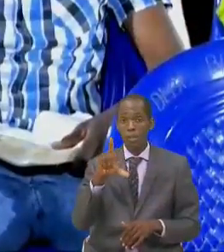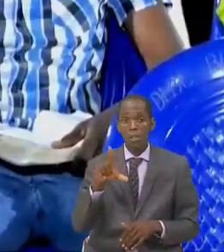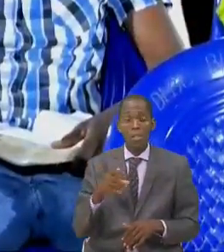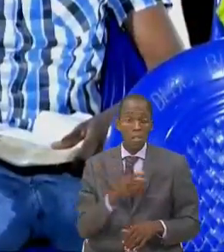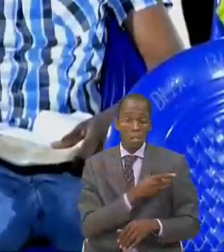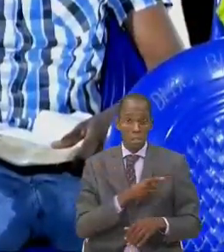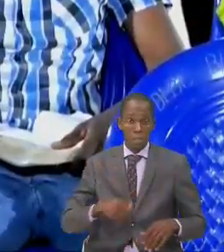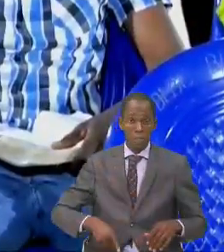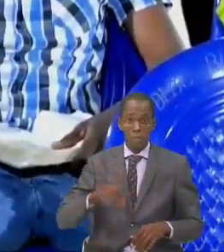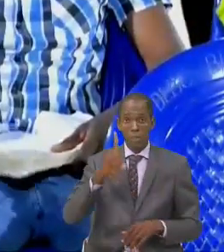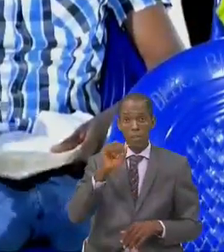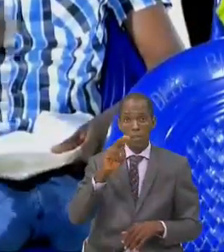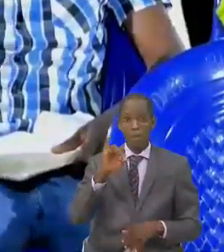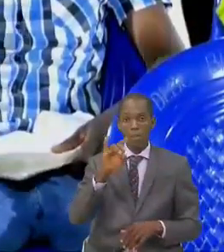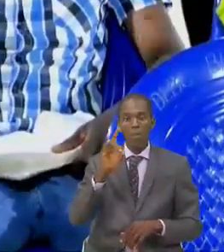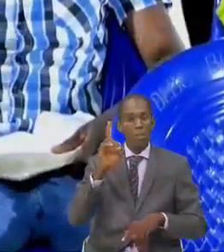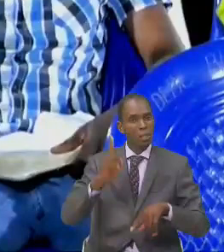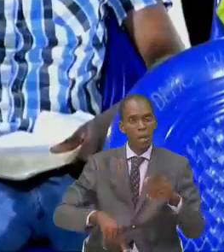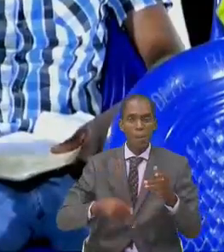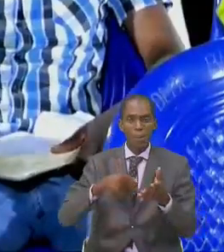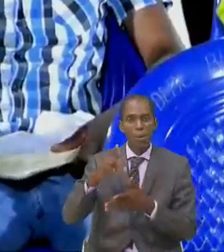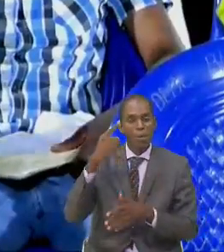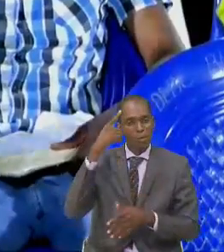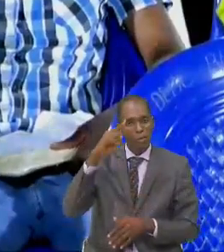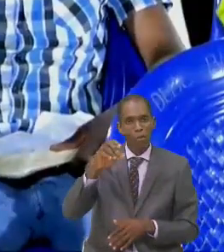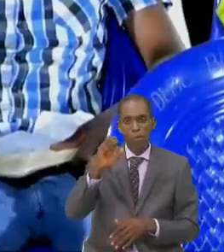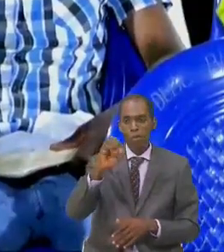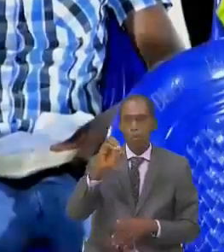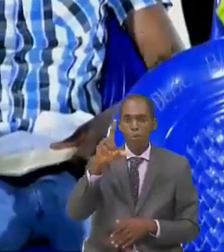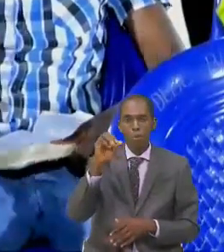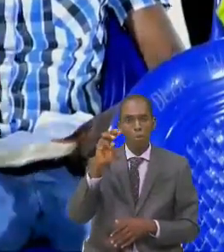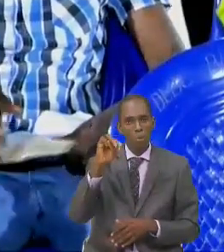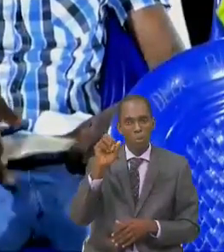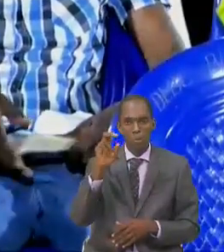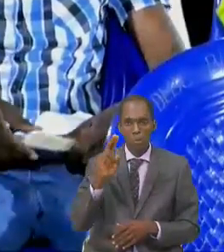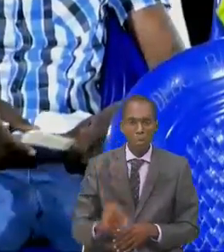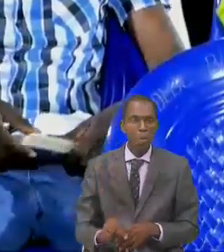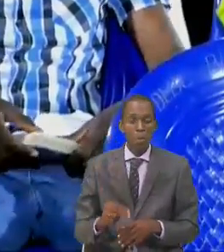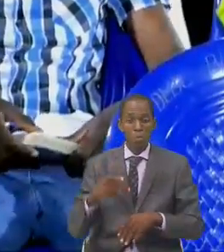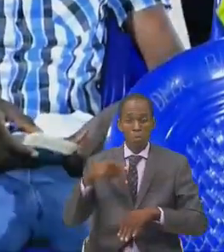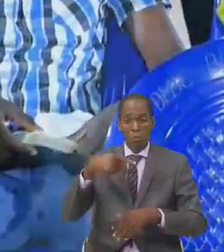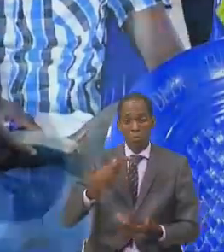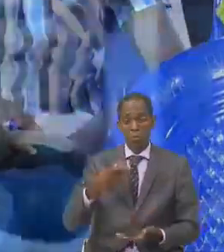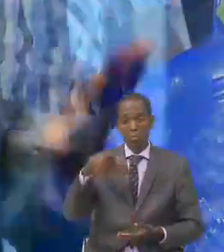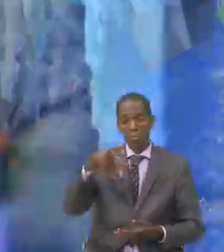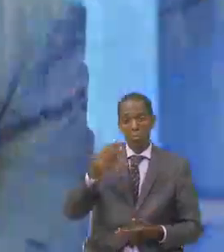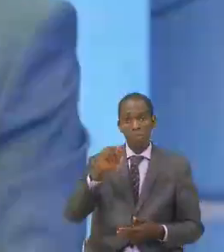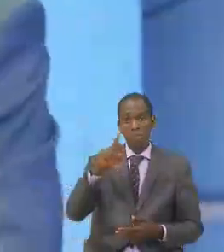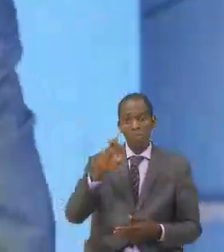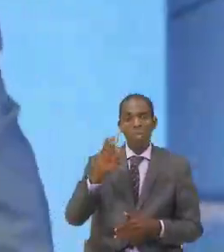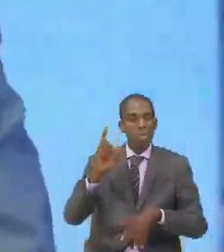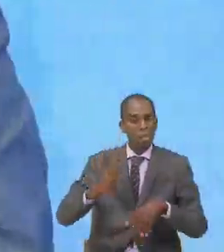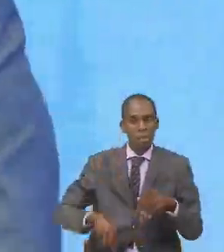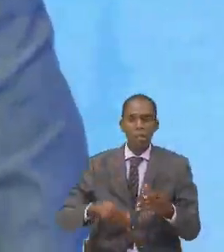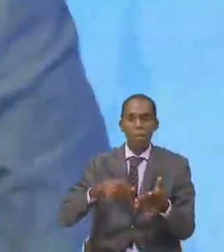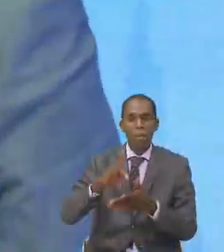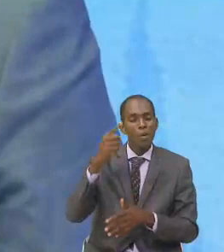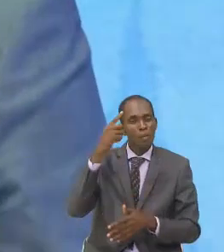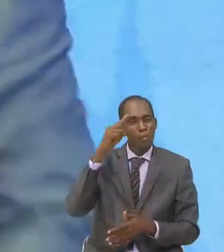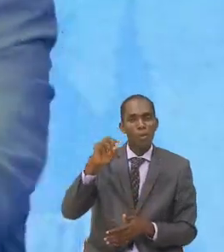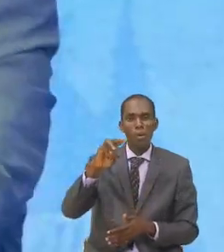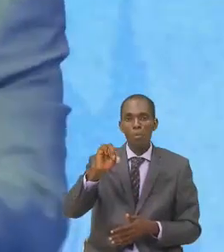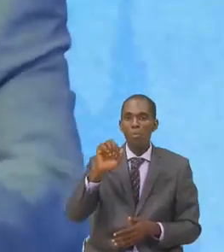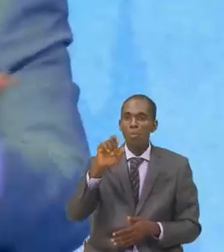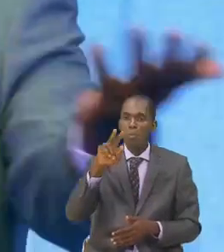Israel. Even David could not pay for Solomon, or pay for Absalom. Even Peter could not